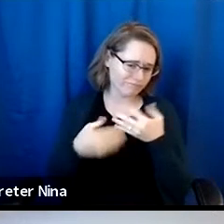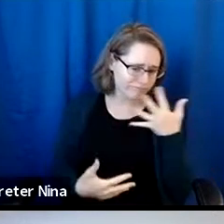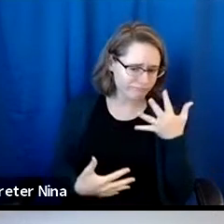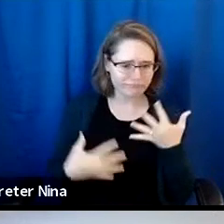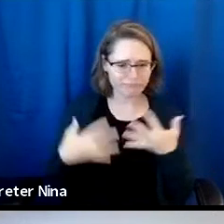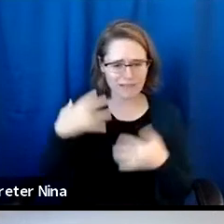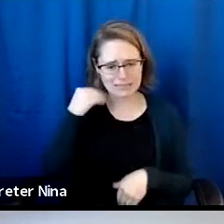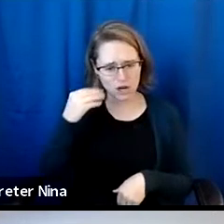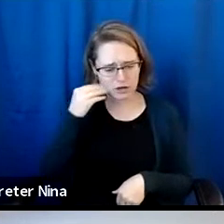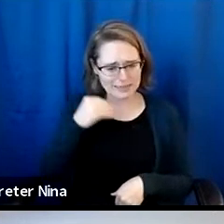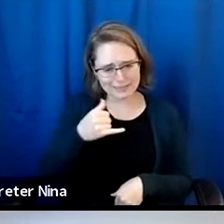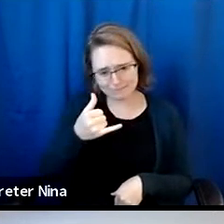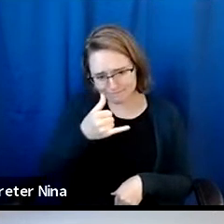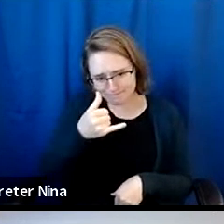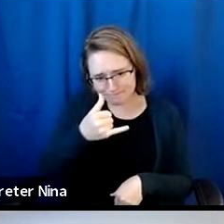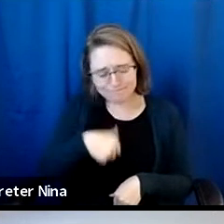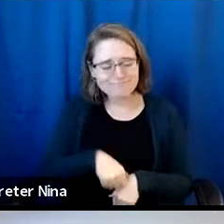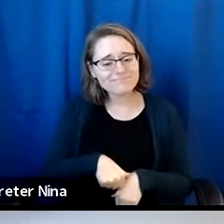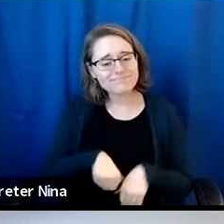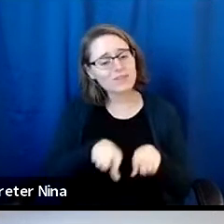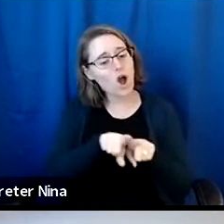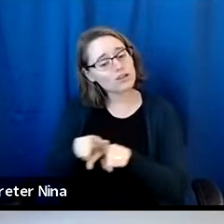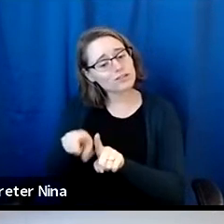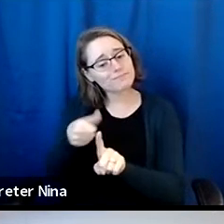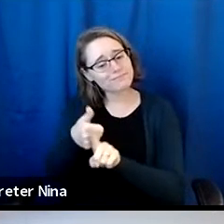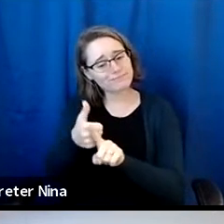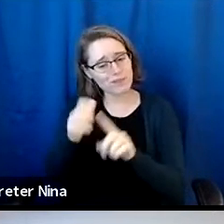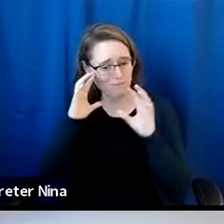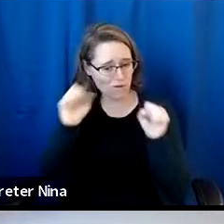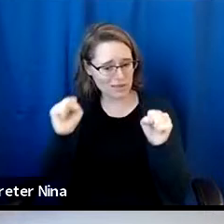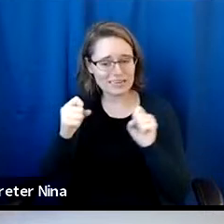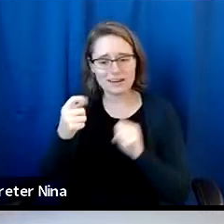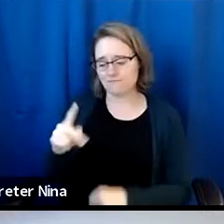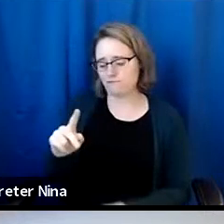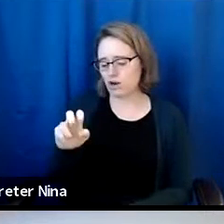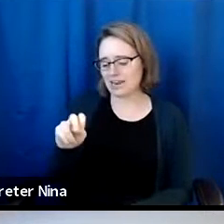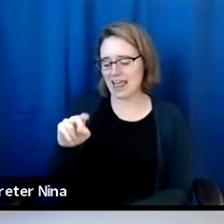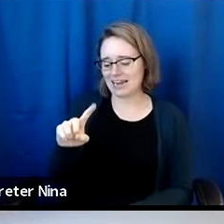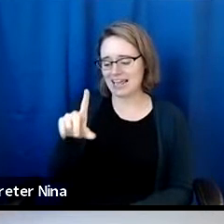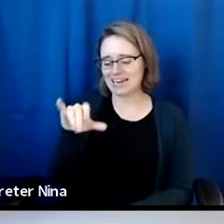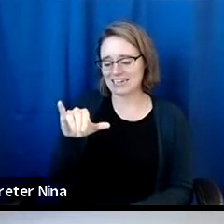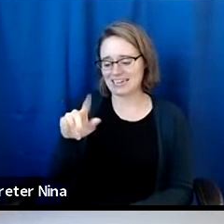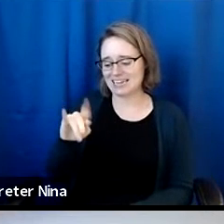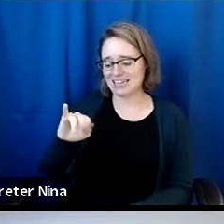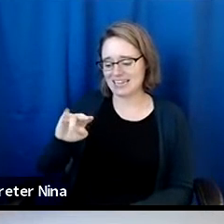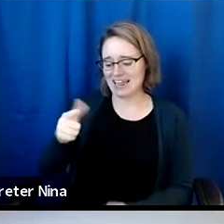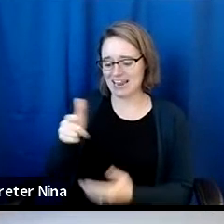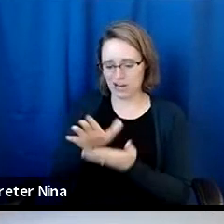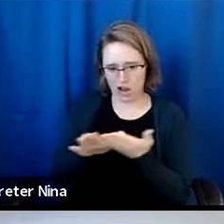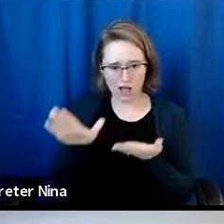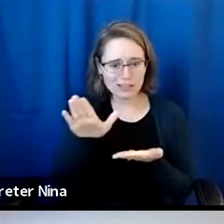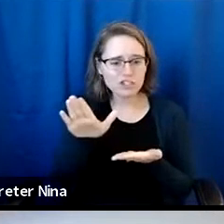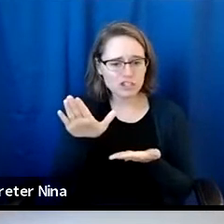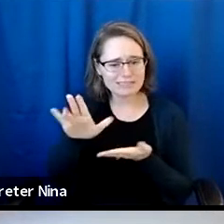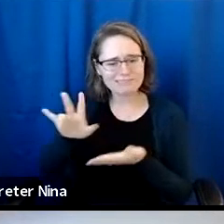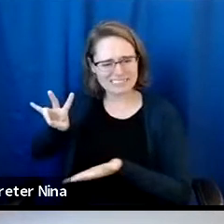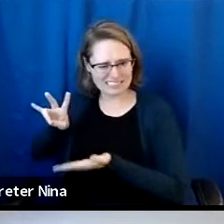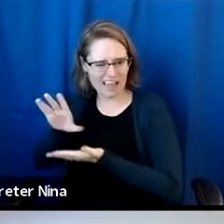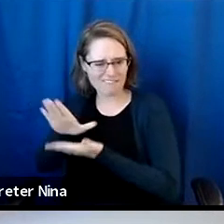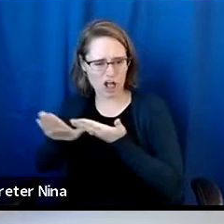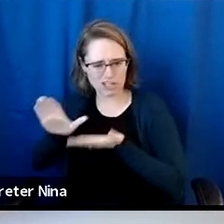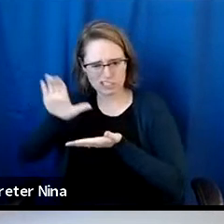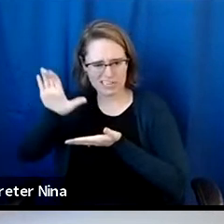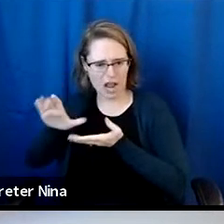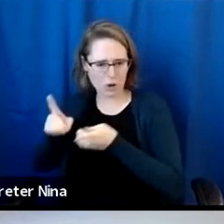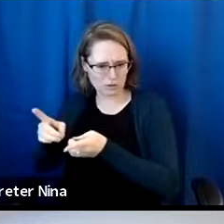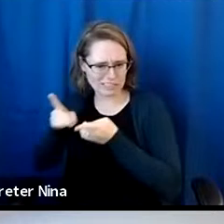experience. She's also served as president of Kennedy King College, one of the 7 colleges with the city colleges of the Chicago